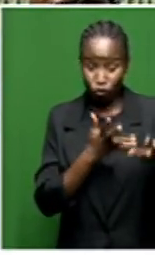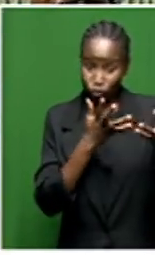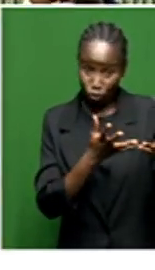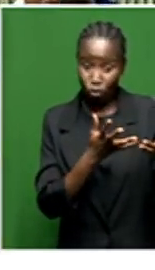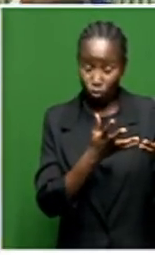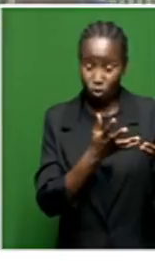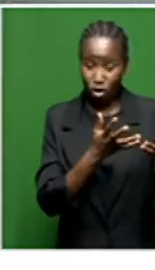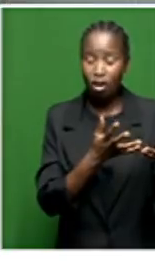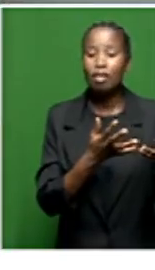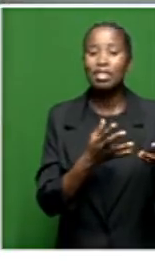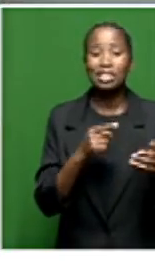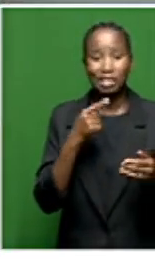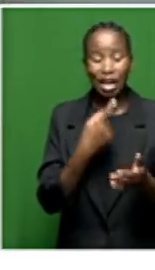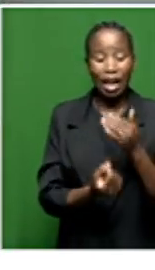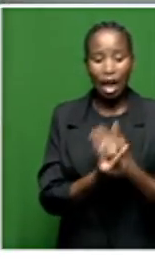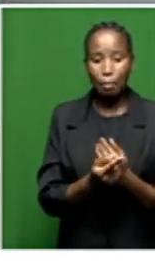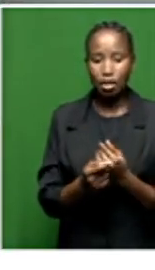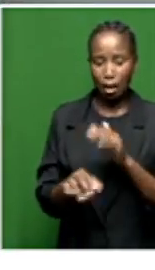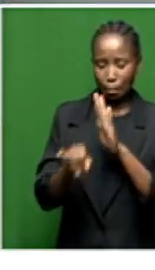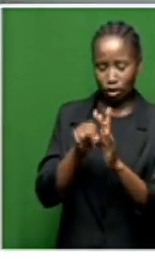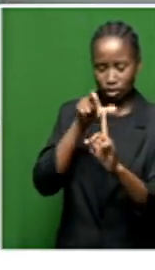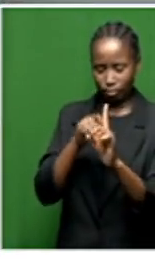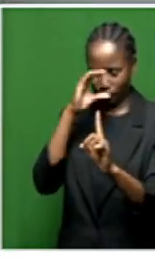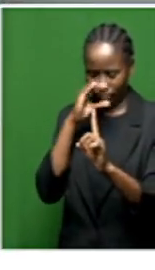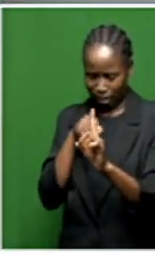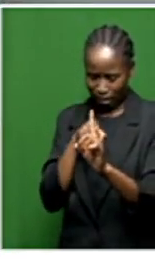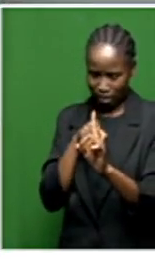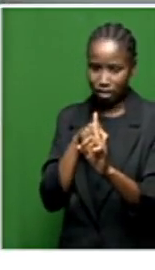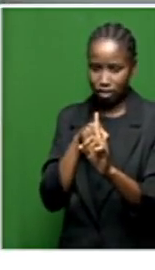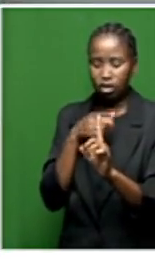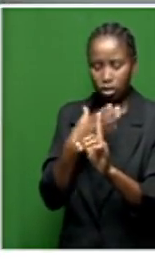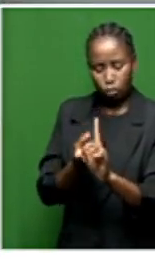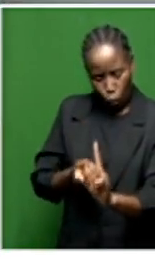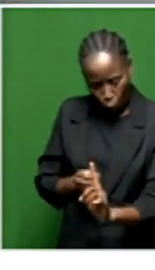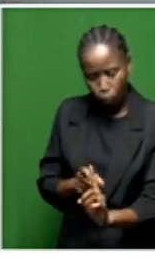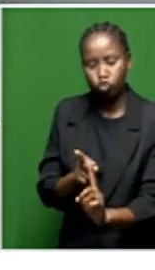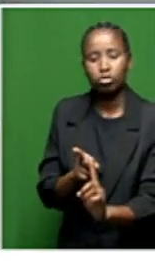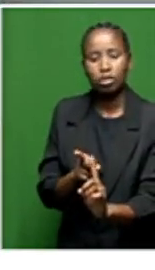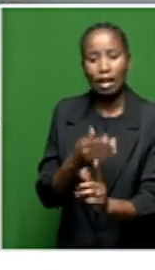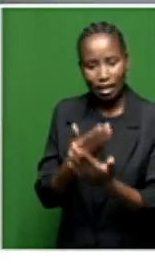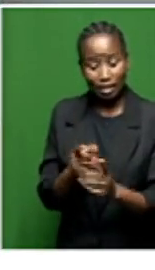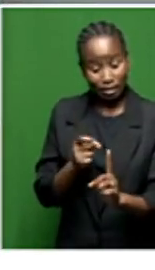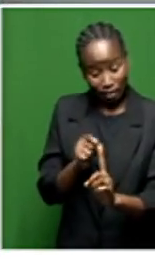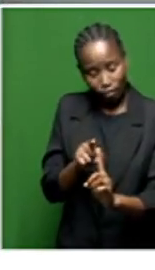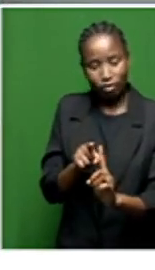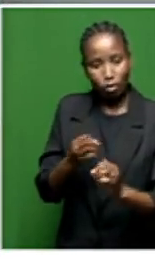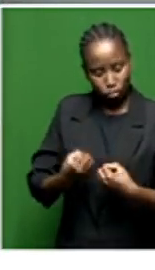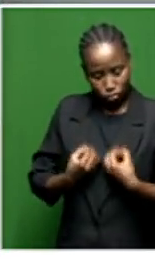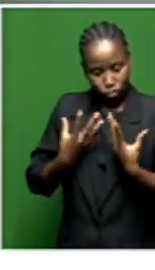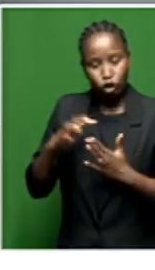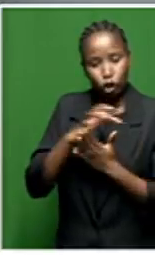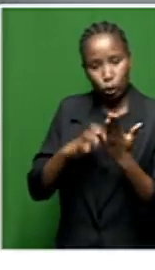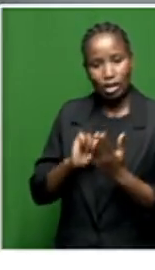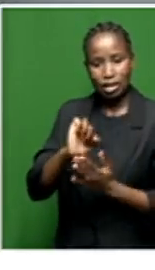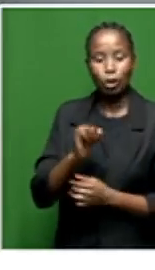where the suspected person were given an opportunity to state their side. That, I